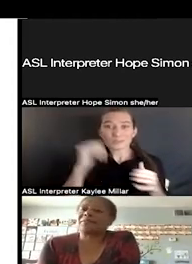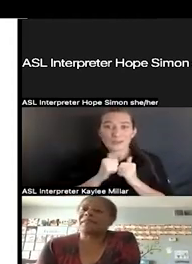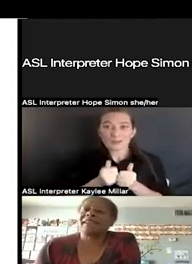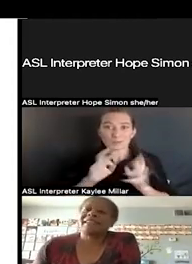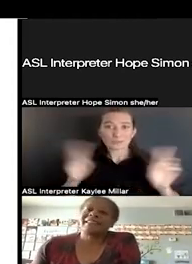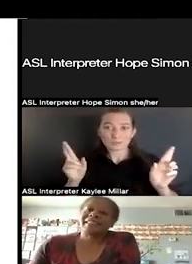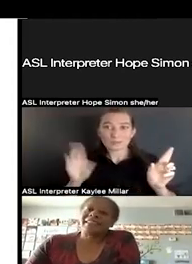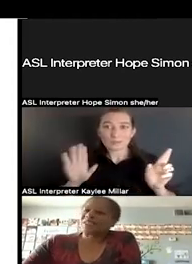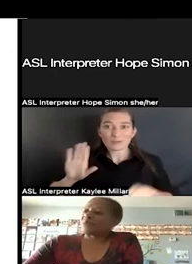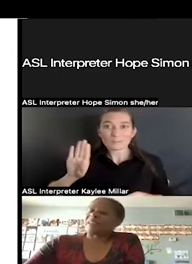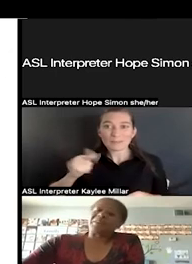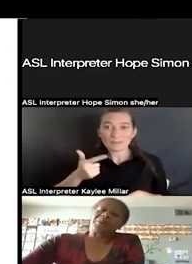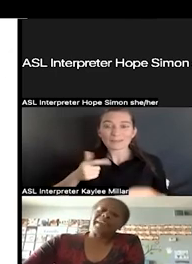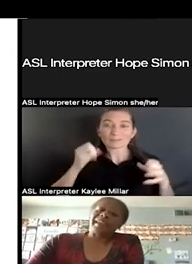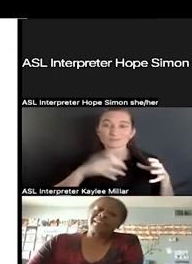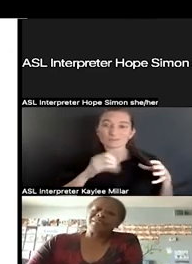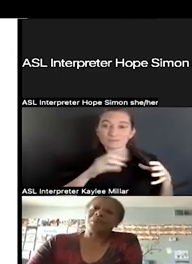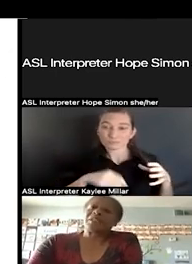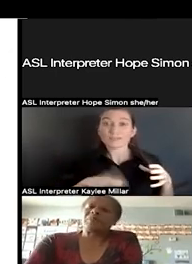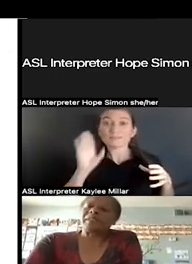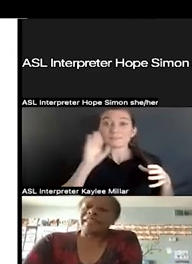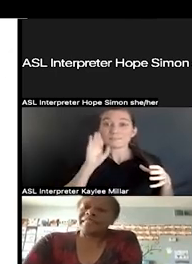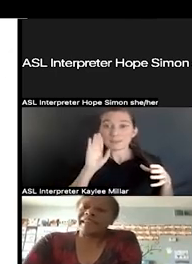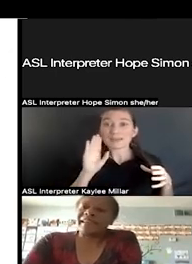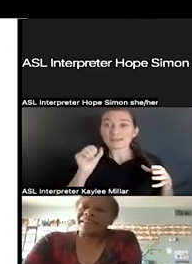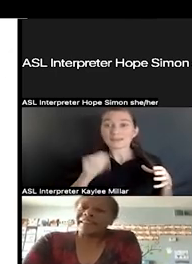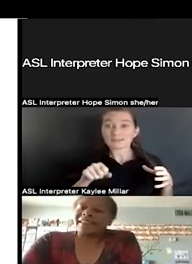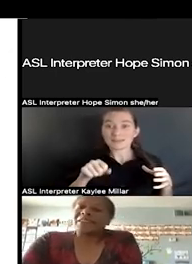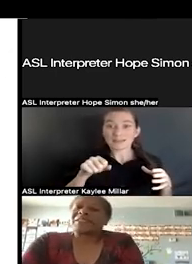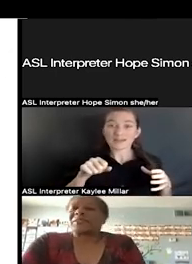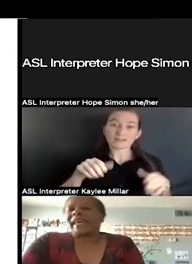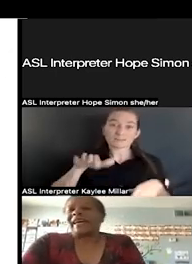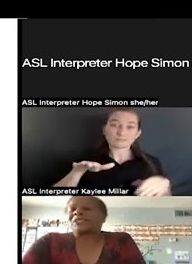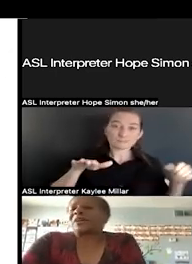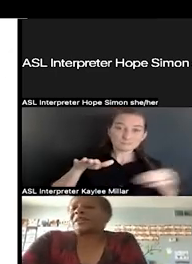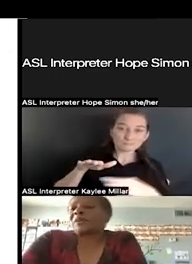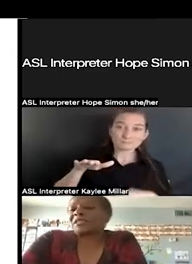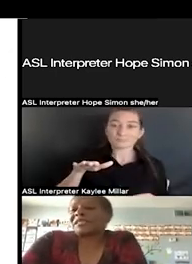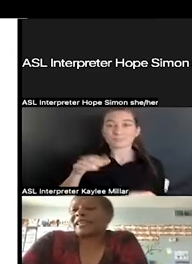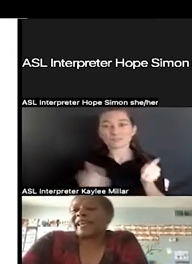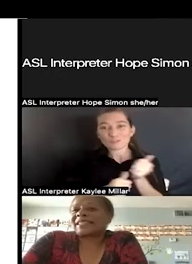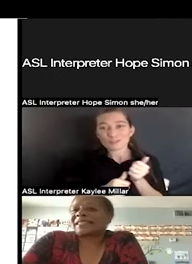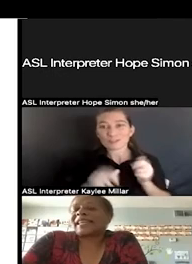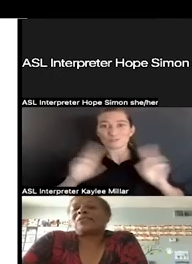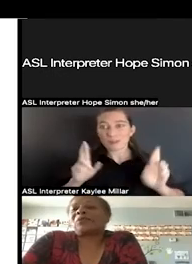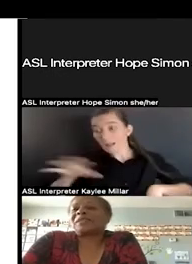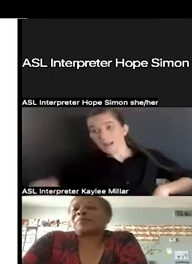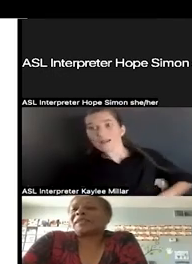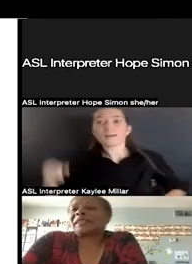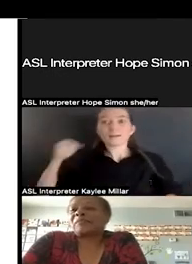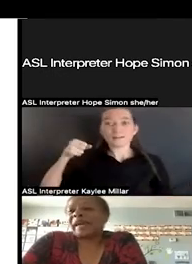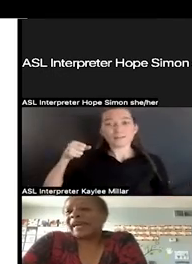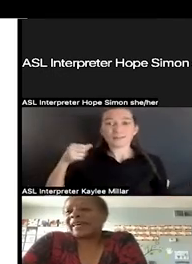kind of disaster with earthquakes, what to put in there. So they answer all the questions I ask. They know what